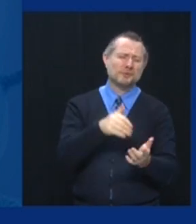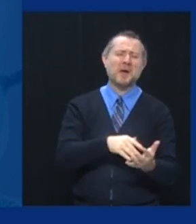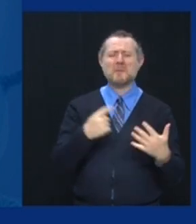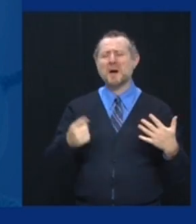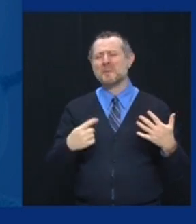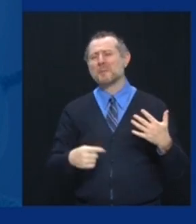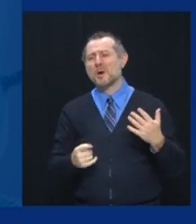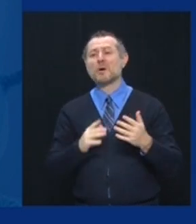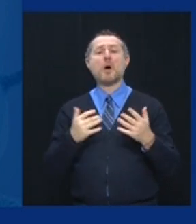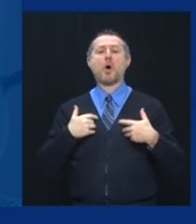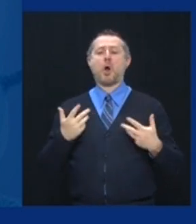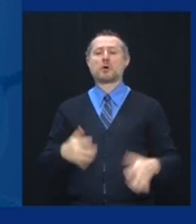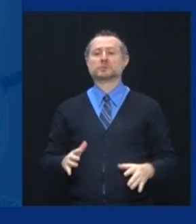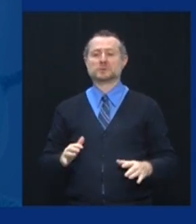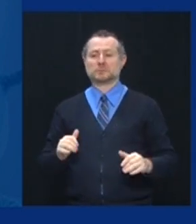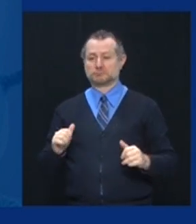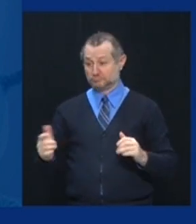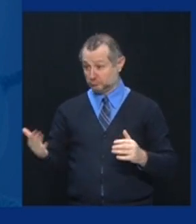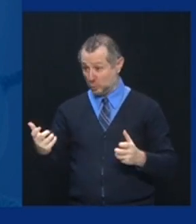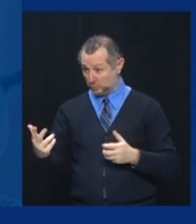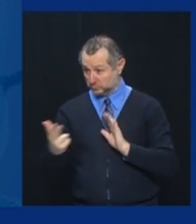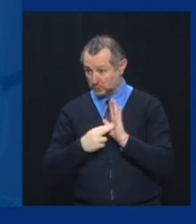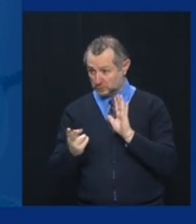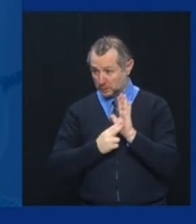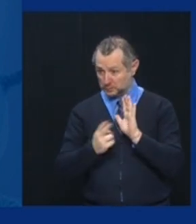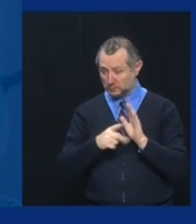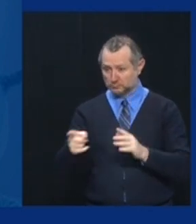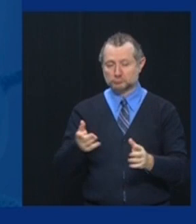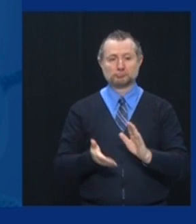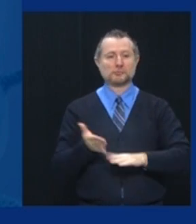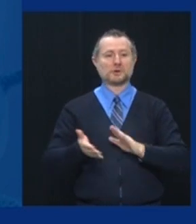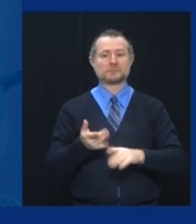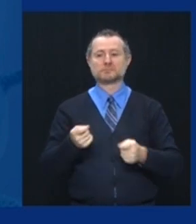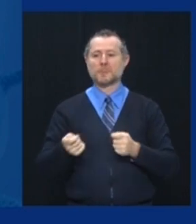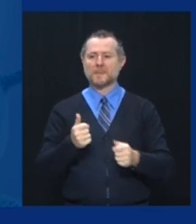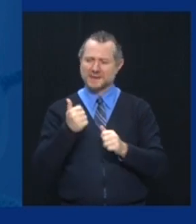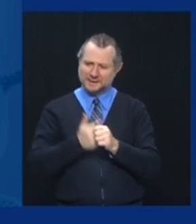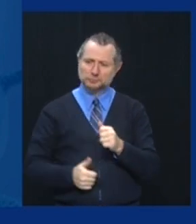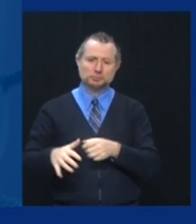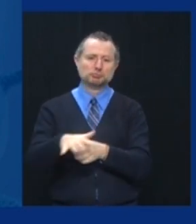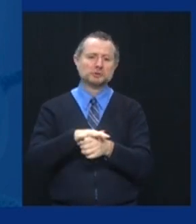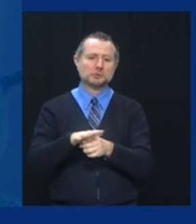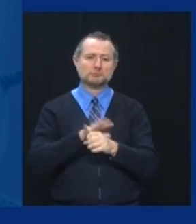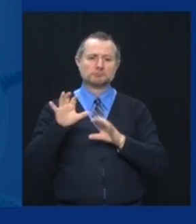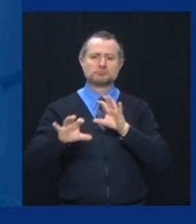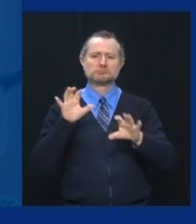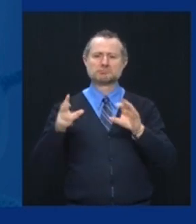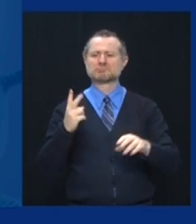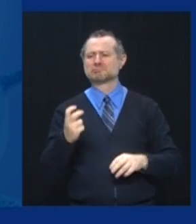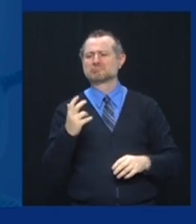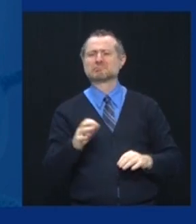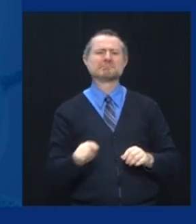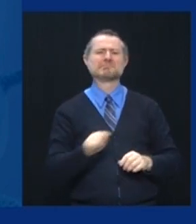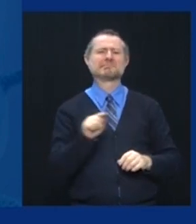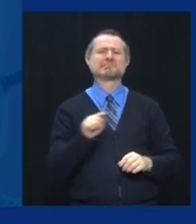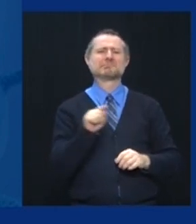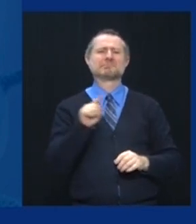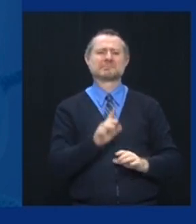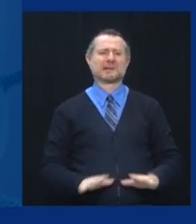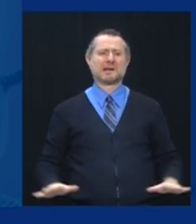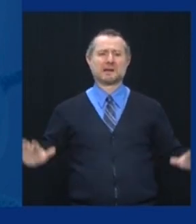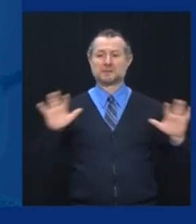up hundreds in every region across the state. We have